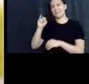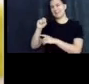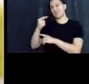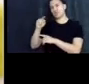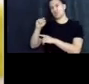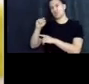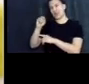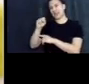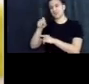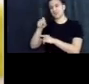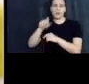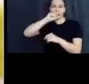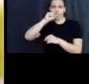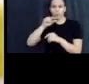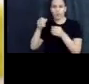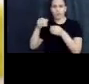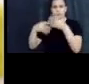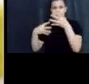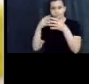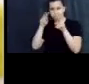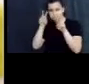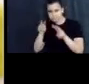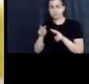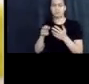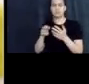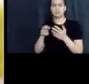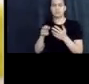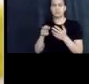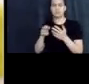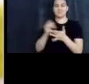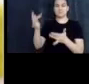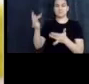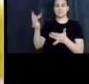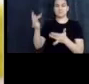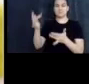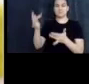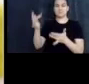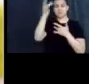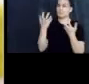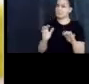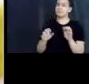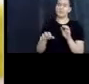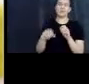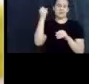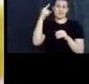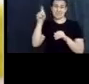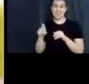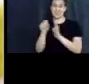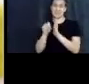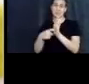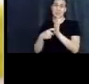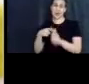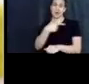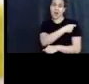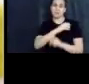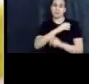not something that you want to get. So, it's just for your protection. It's required by the state of Texas. As long as you have that and it's